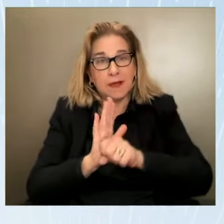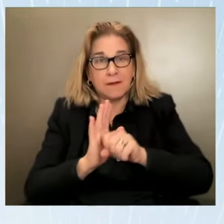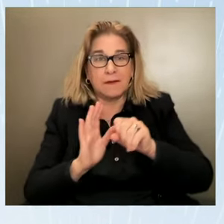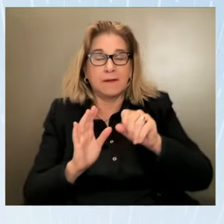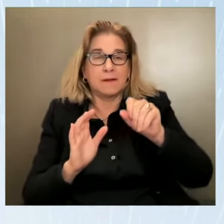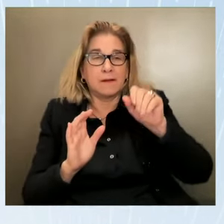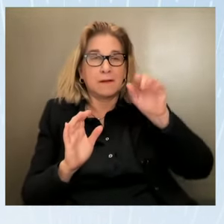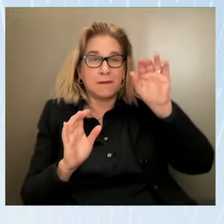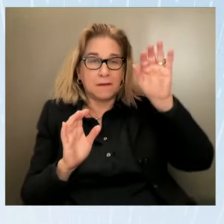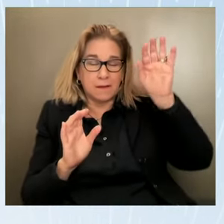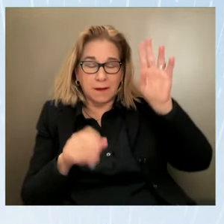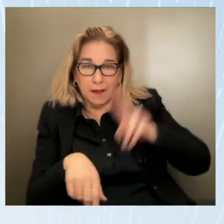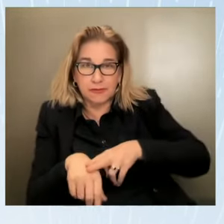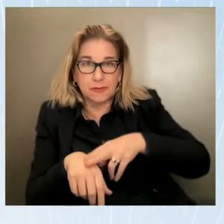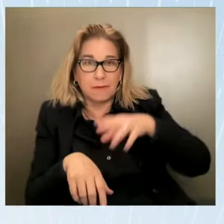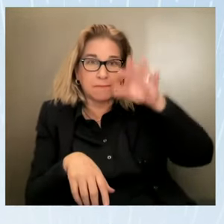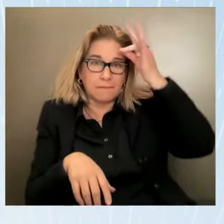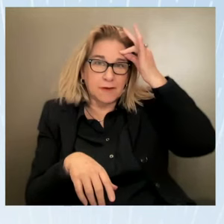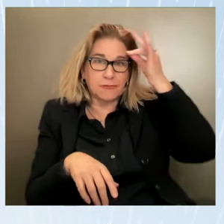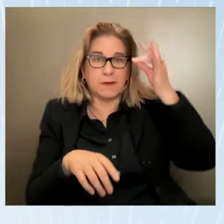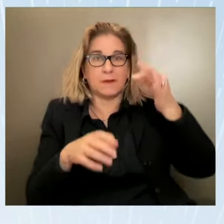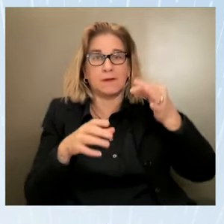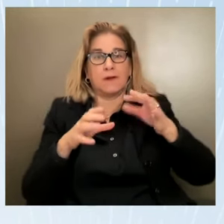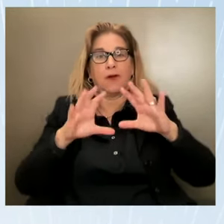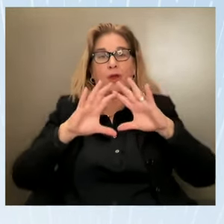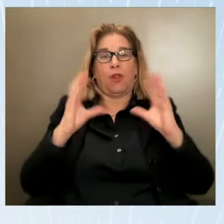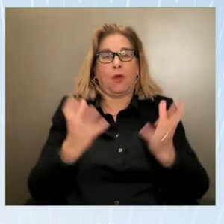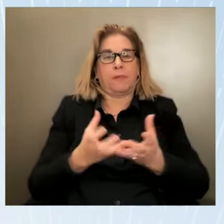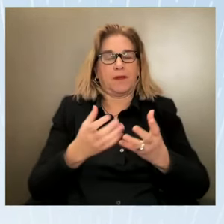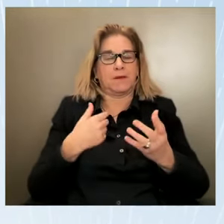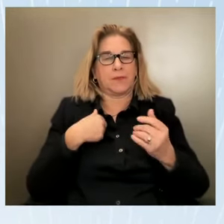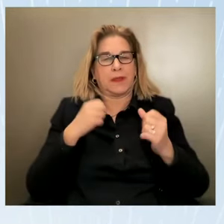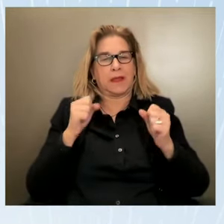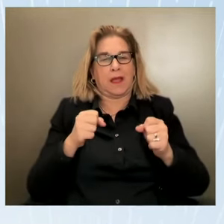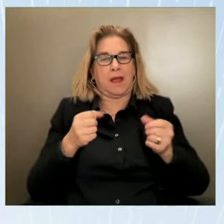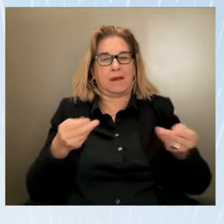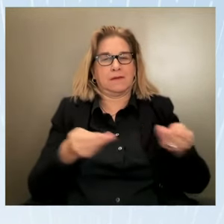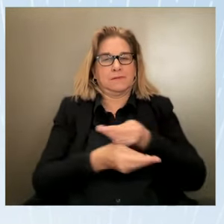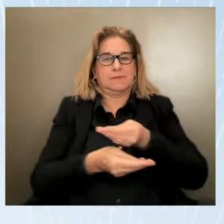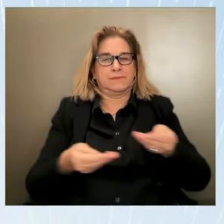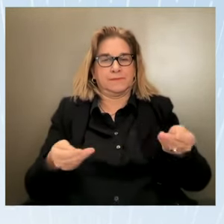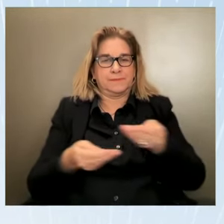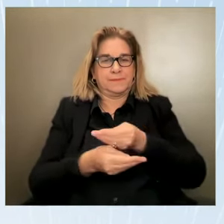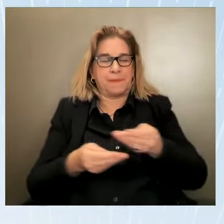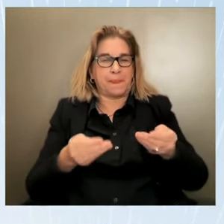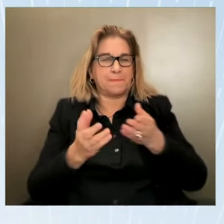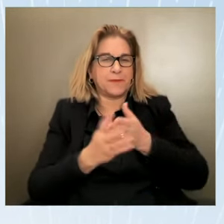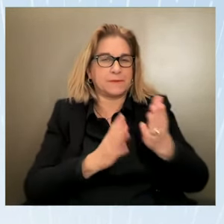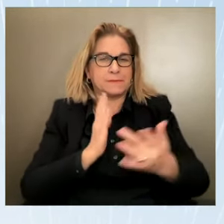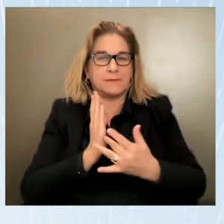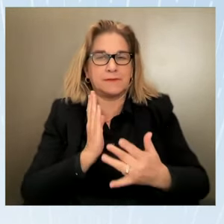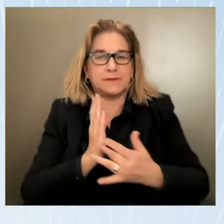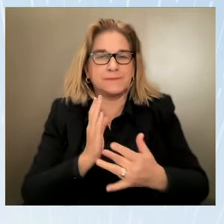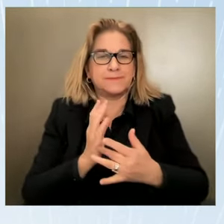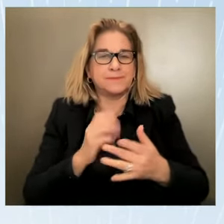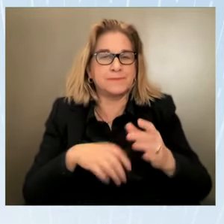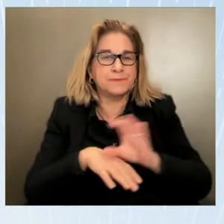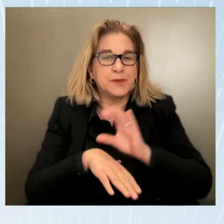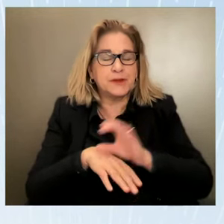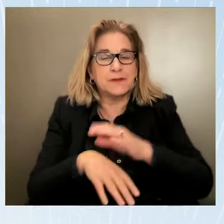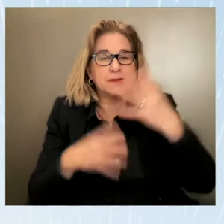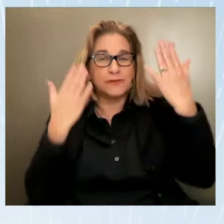use of technological advances, such as the dark web, cryptocurrencies, anonymous payment platforms that all facilitate human